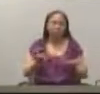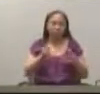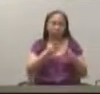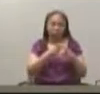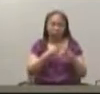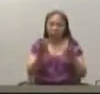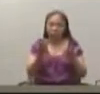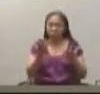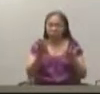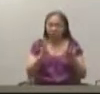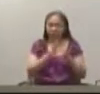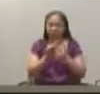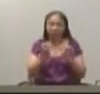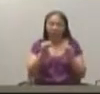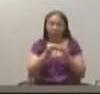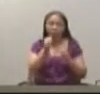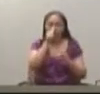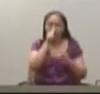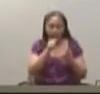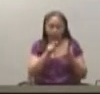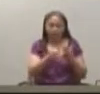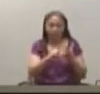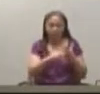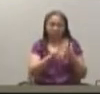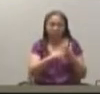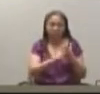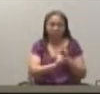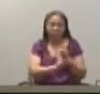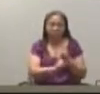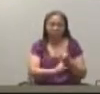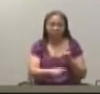To be patient with that person that drives you absolutely mad?